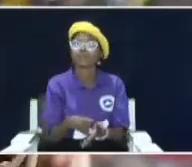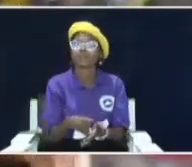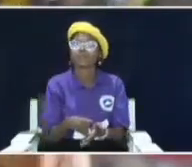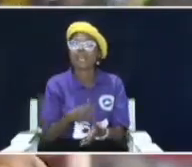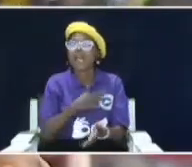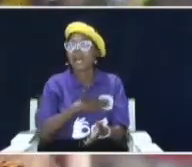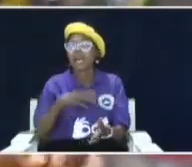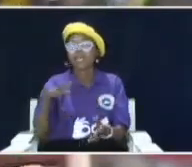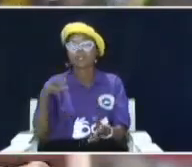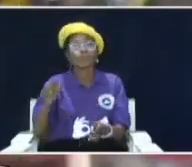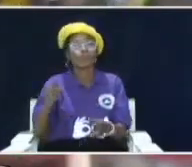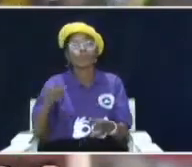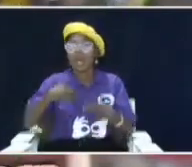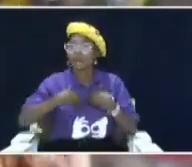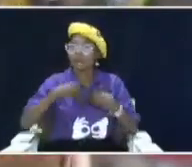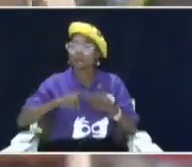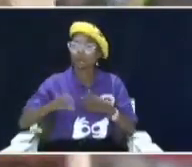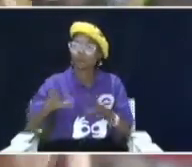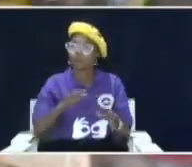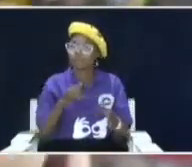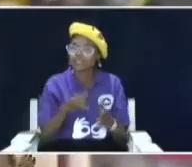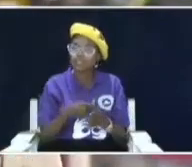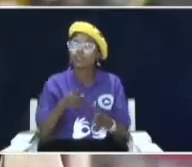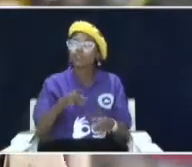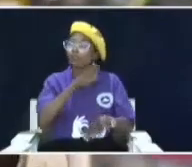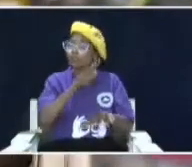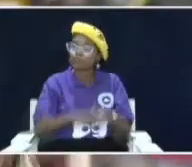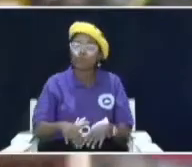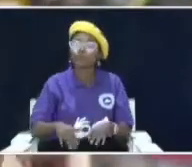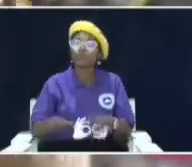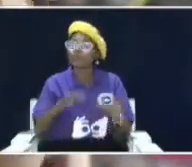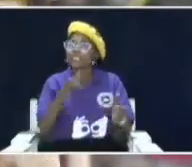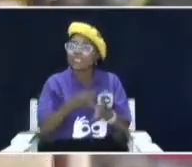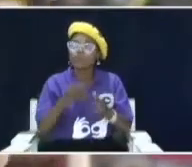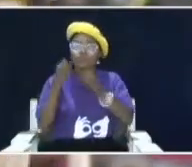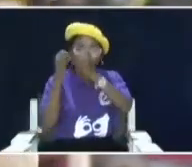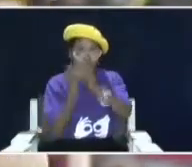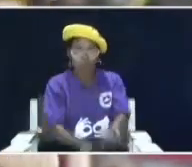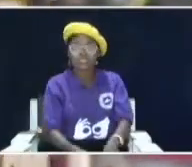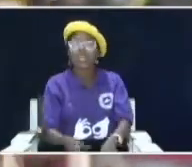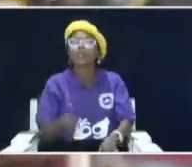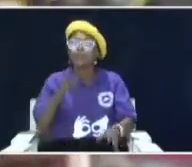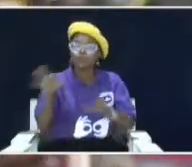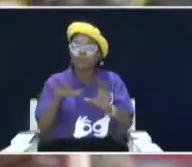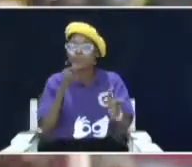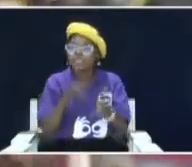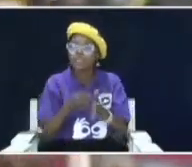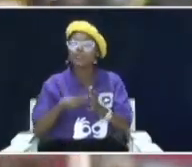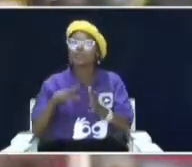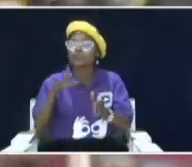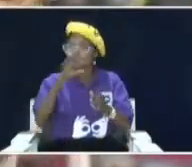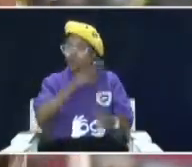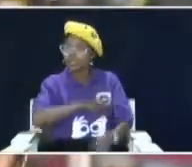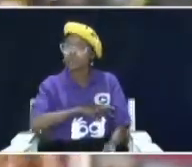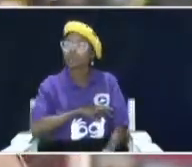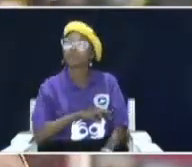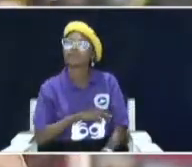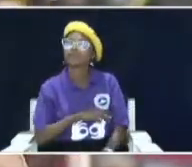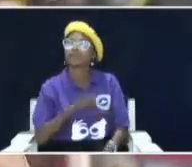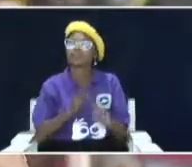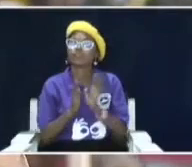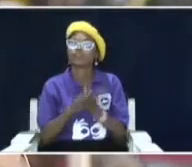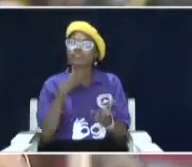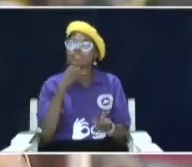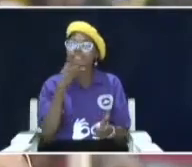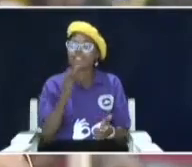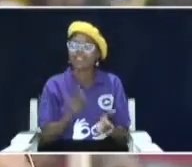And you have gotten to do it. You don't do it, you lose. You do it, you gain. Jesus Christ